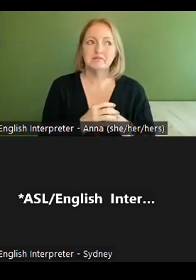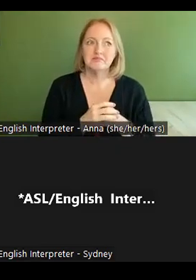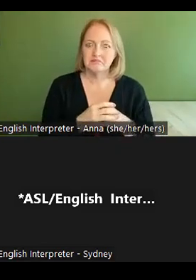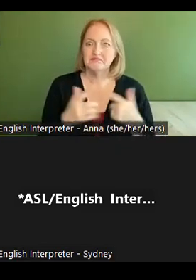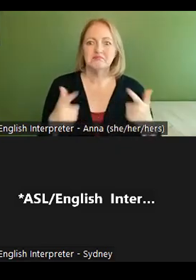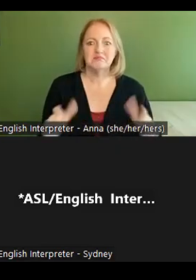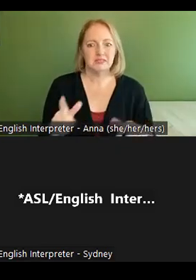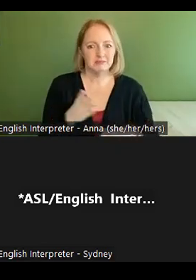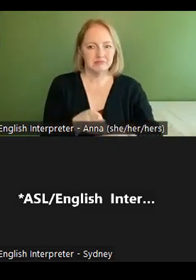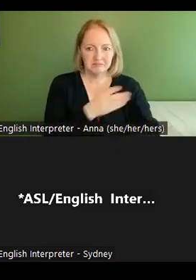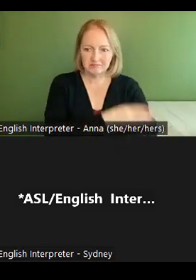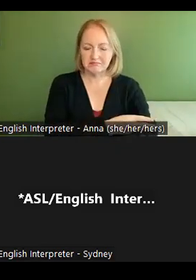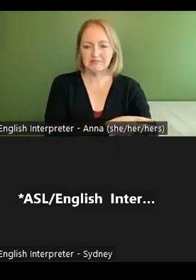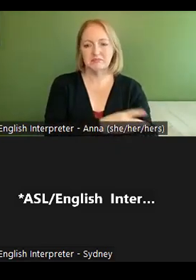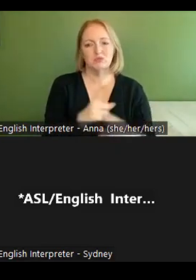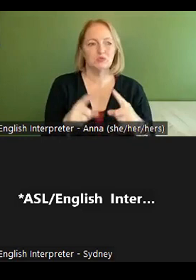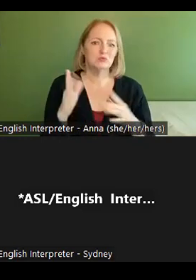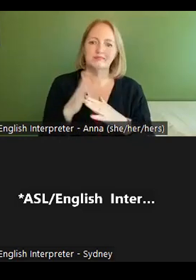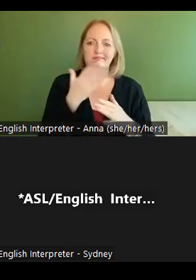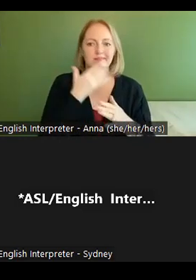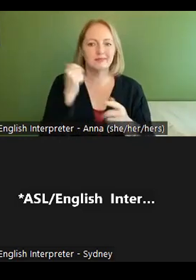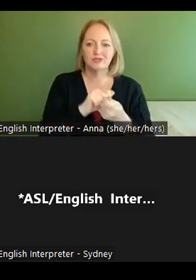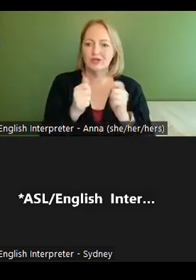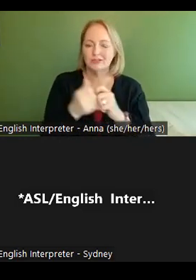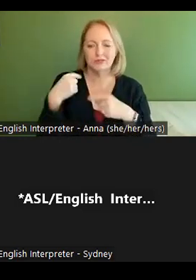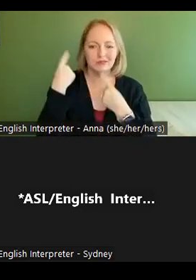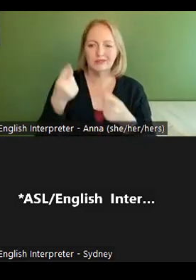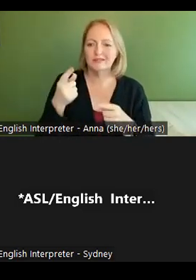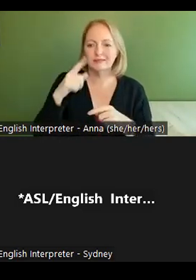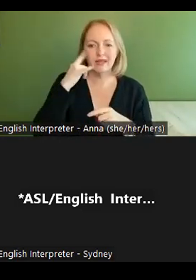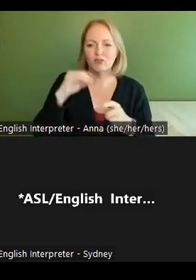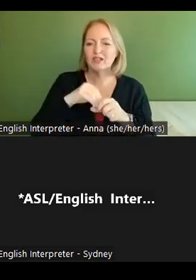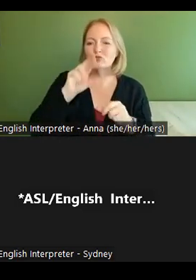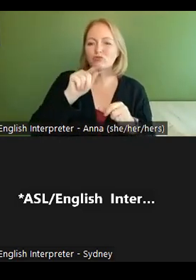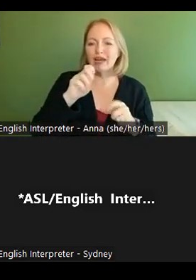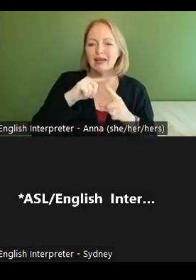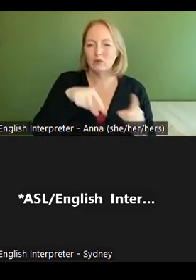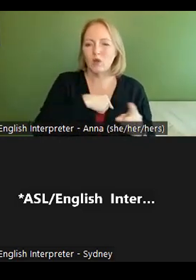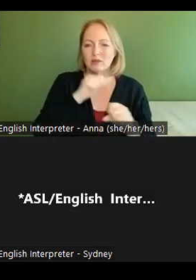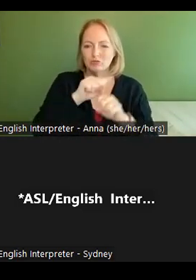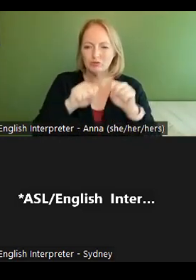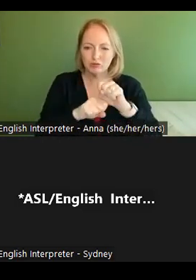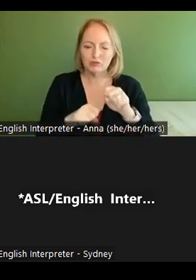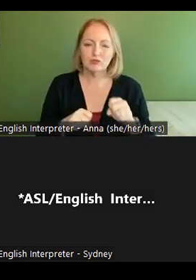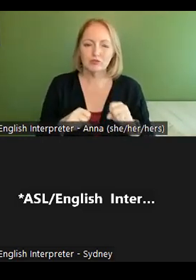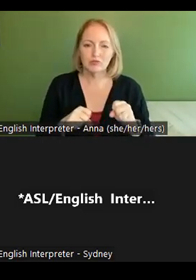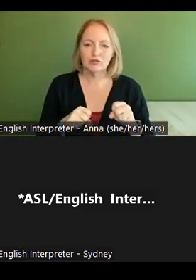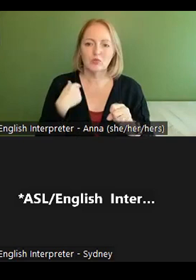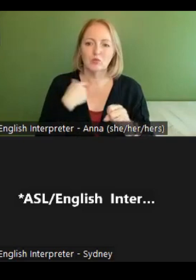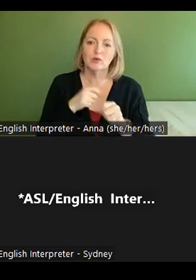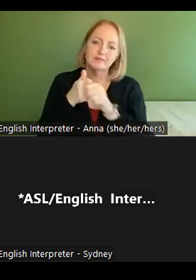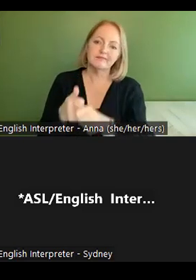significant progress toward historic changes to California's rate and quality structure. We're building on Governor